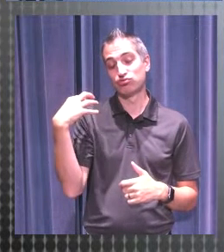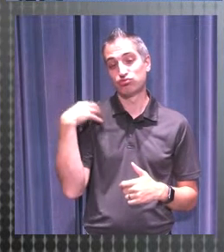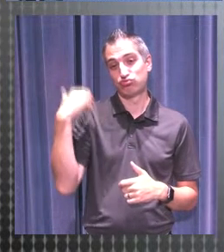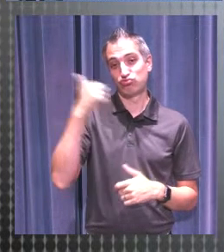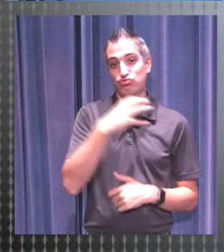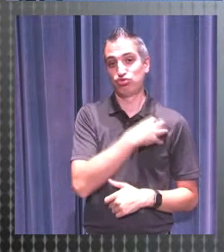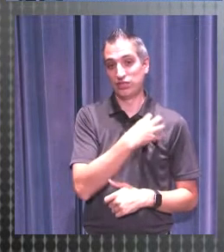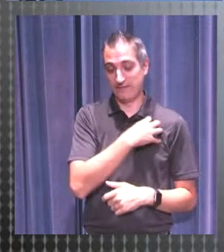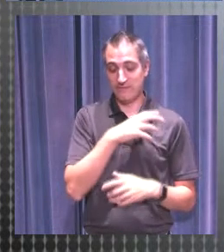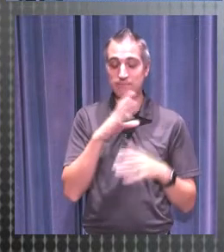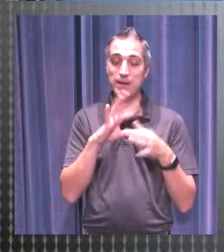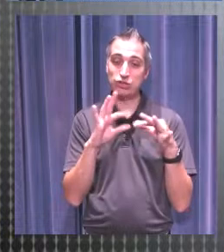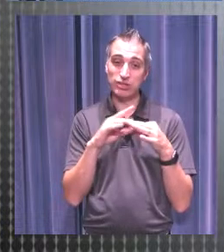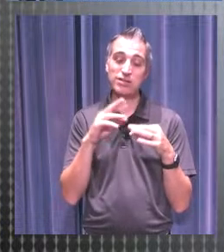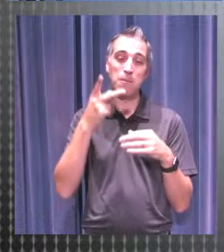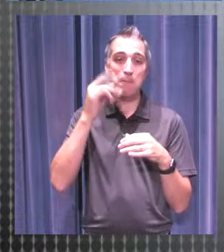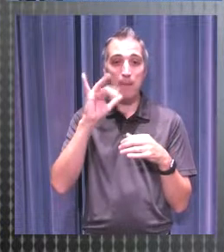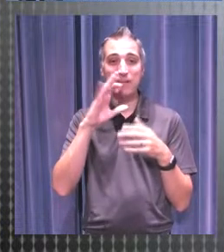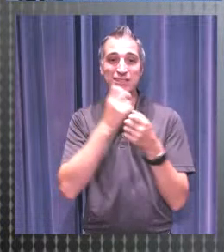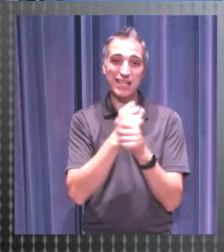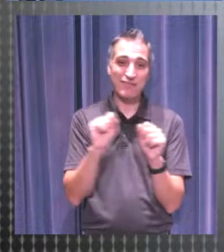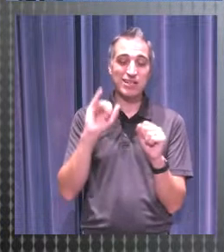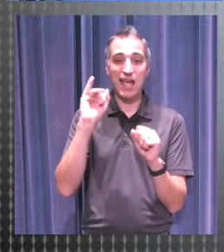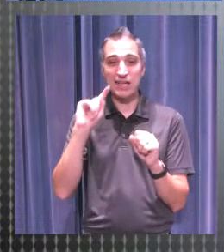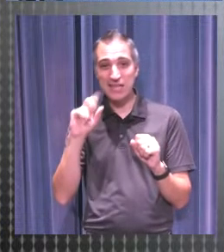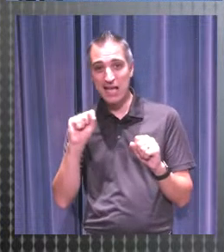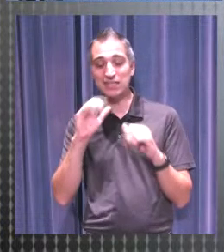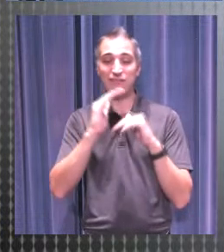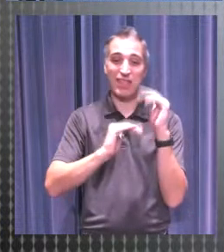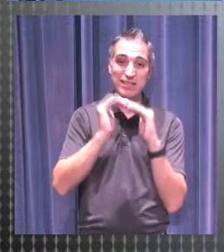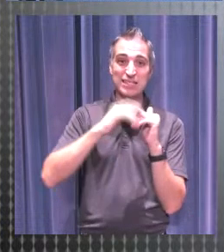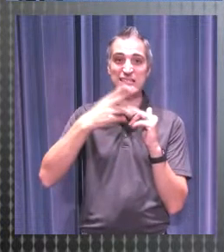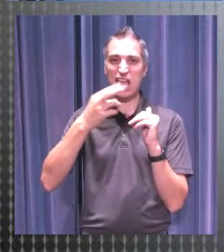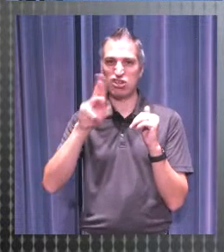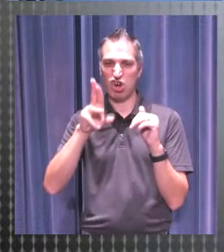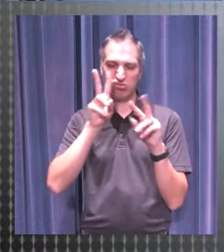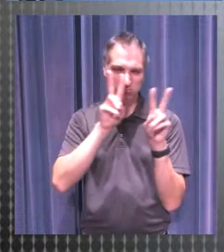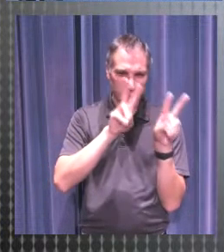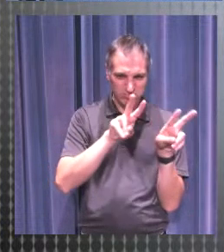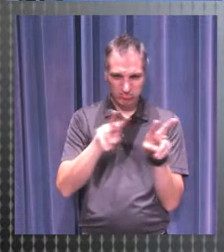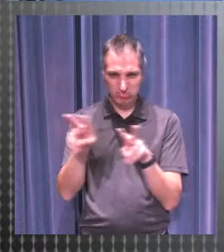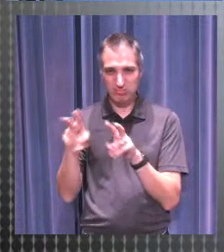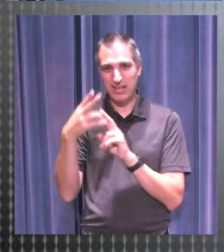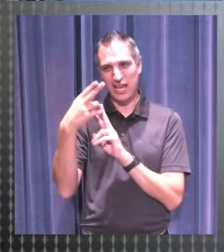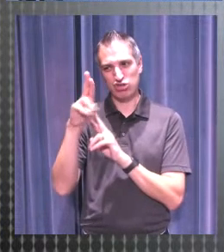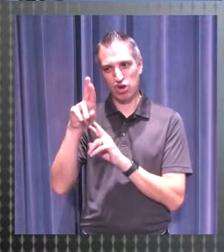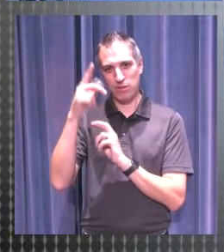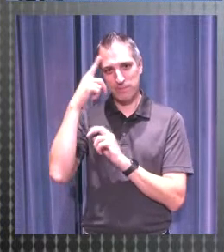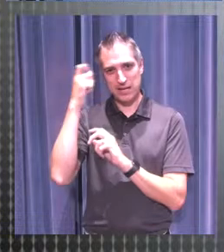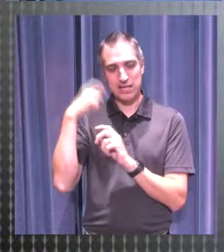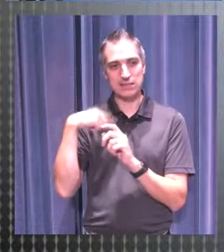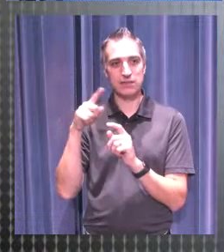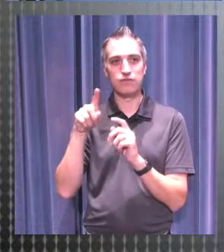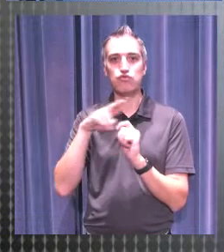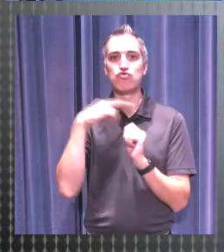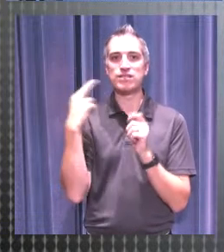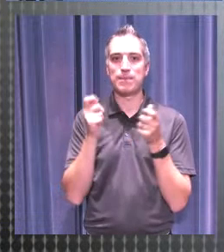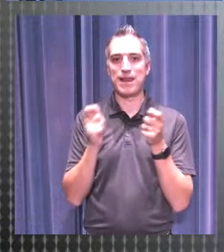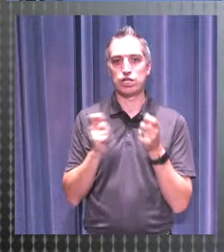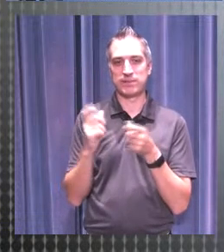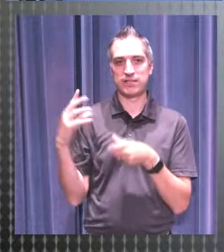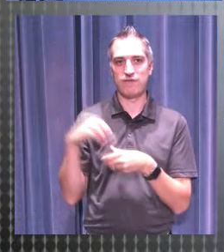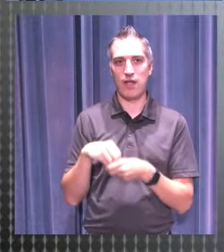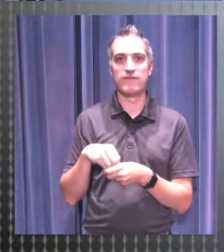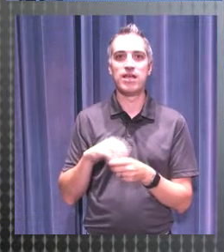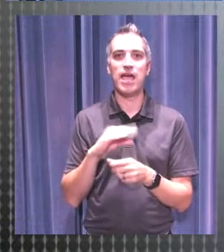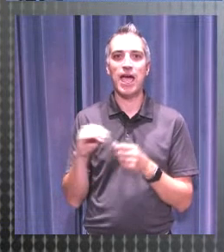public safety, facilities, ITS, and HR to kind of go through these things, and HR as far as risk management is considered, to go through